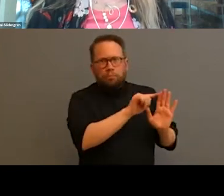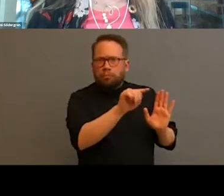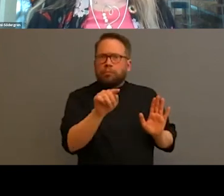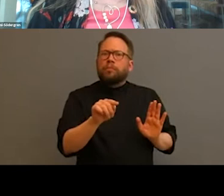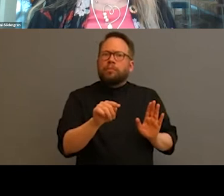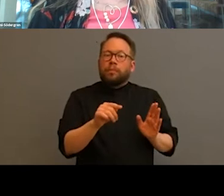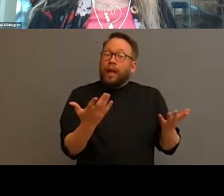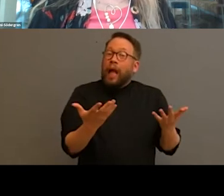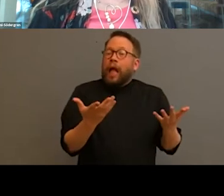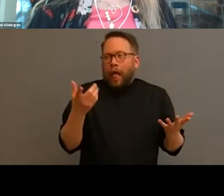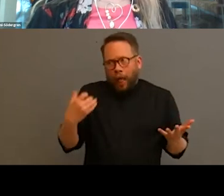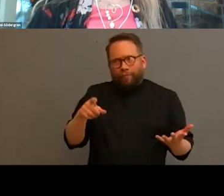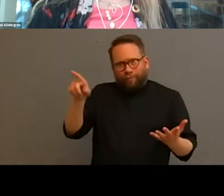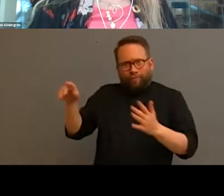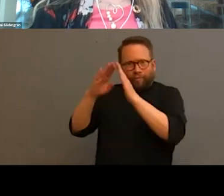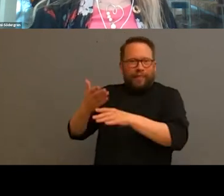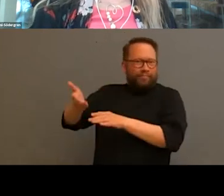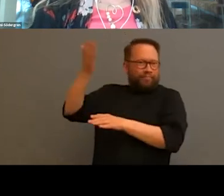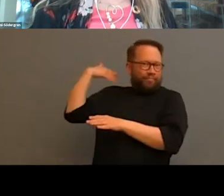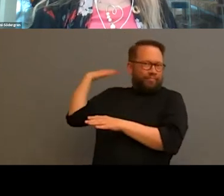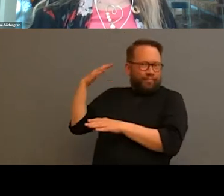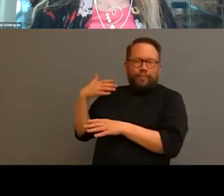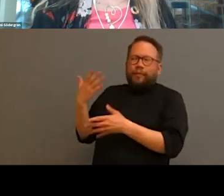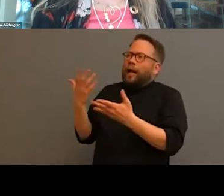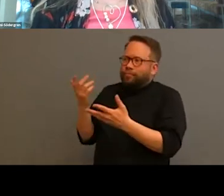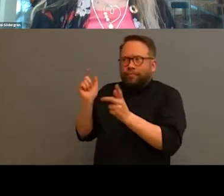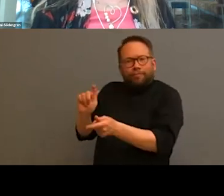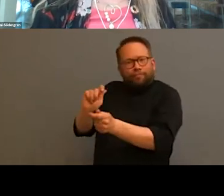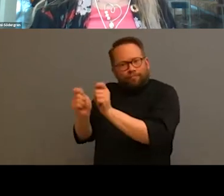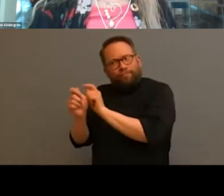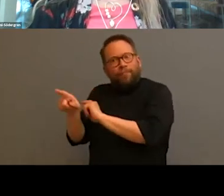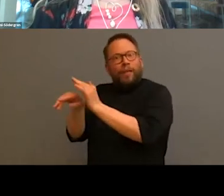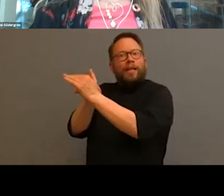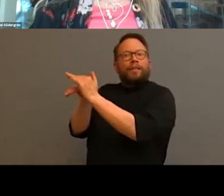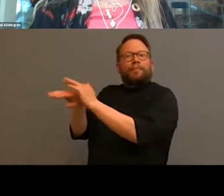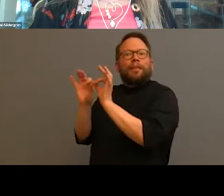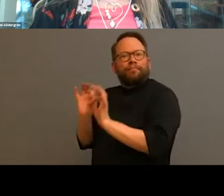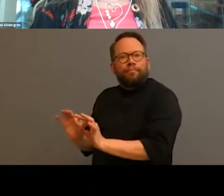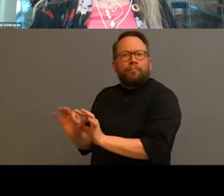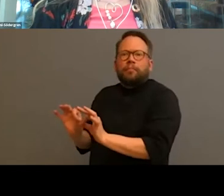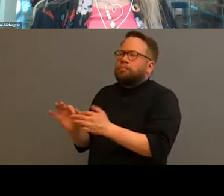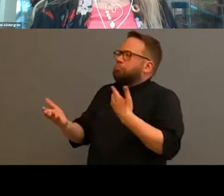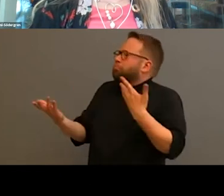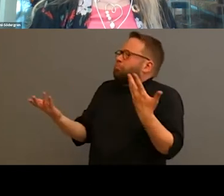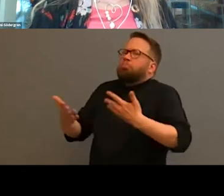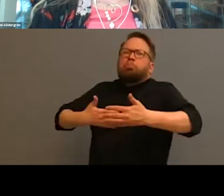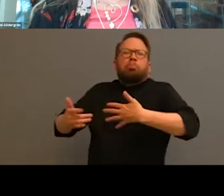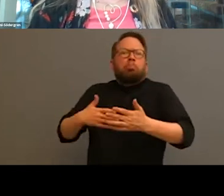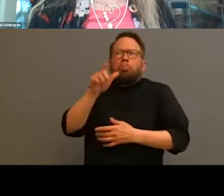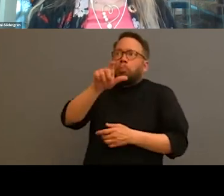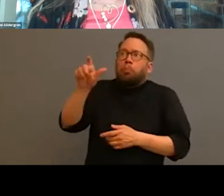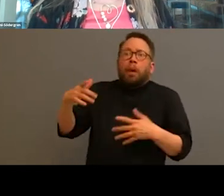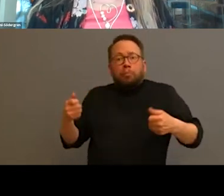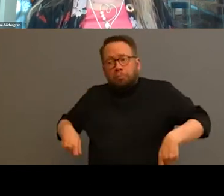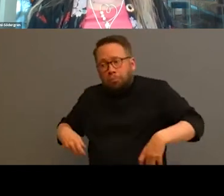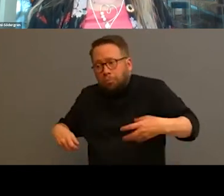need to become accessible for all kinds of inhabitants. And also sometimes for other use,